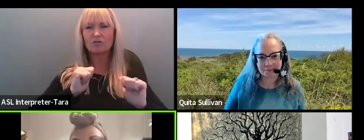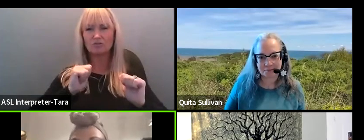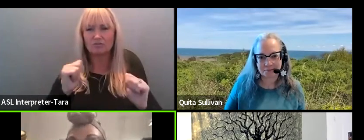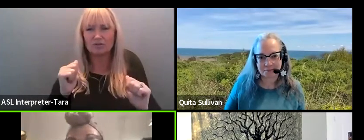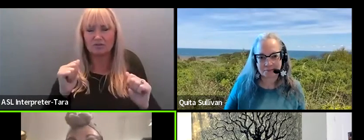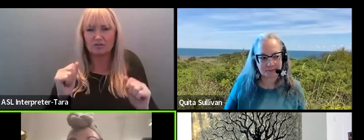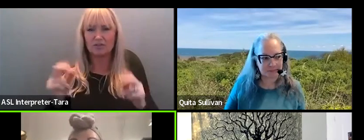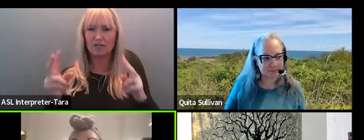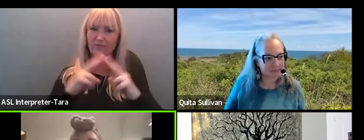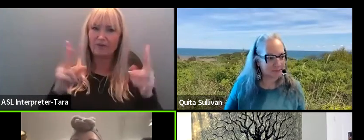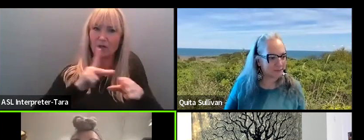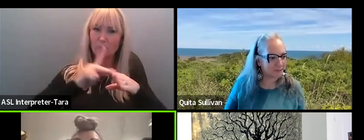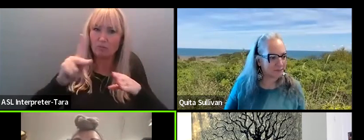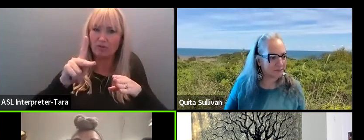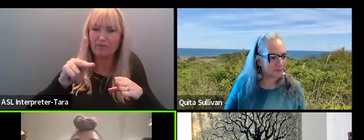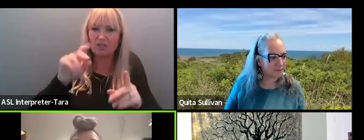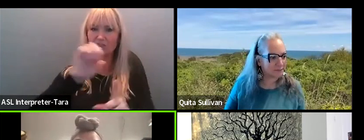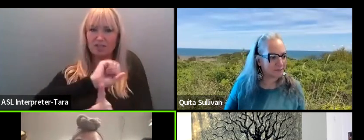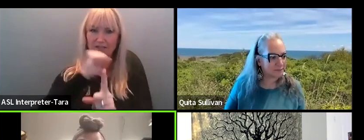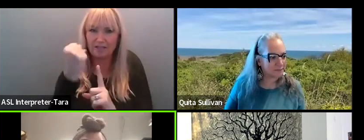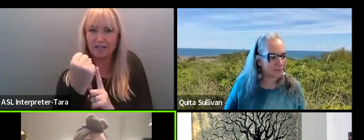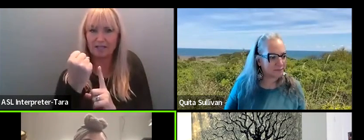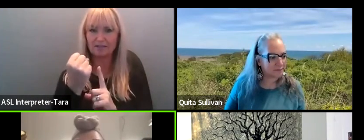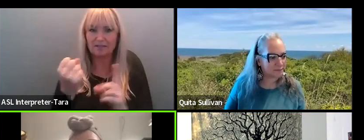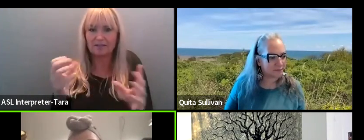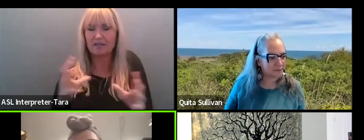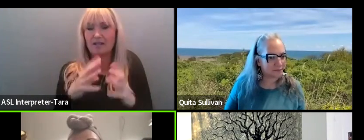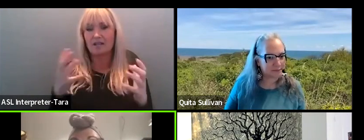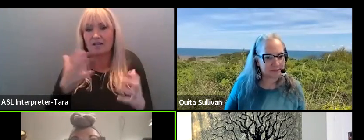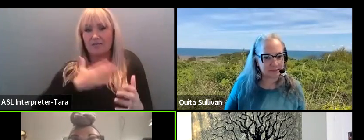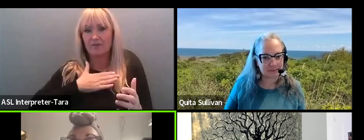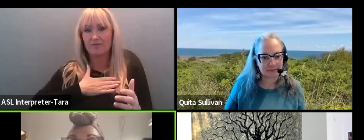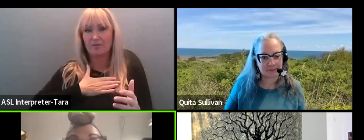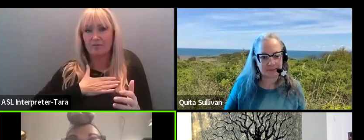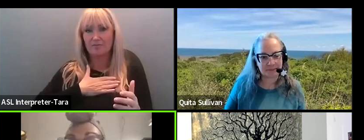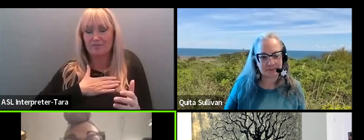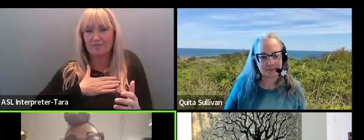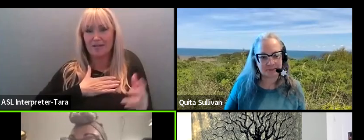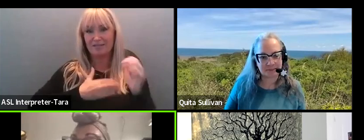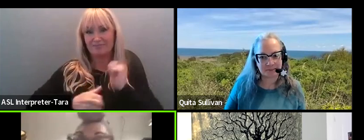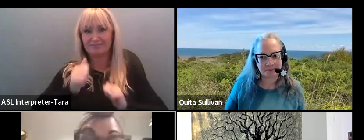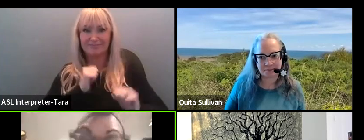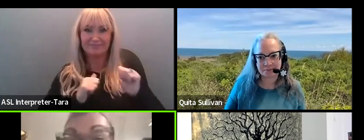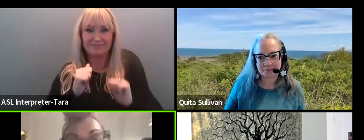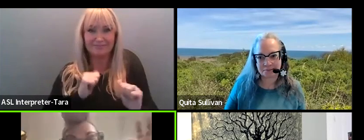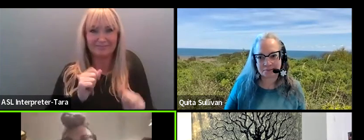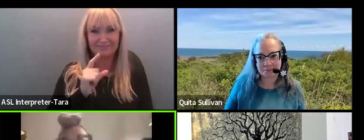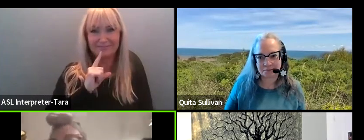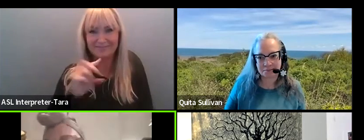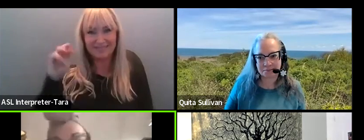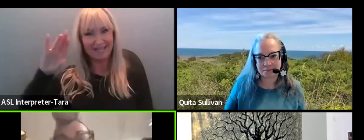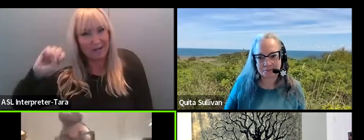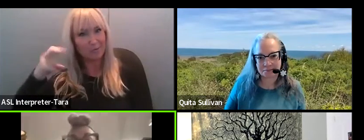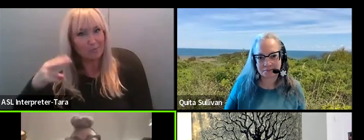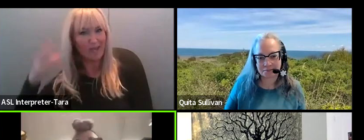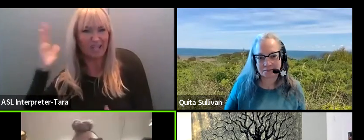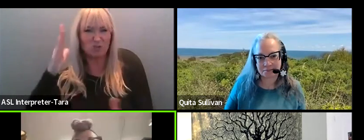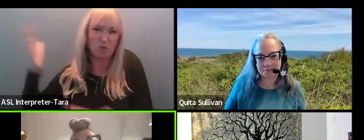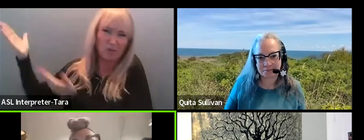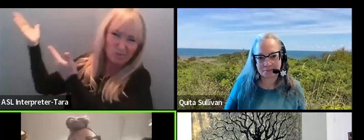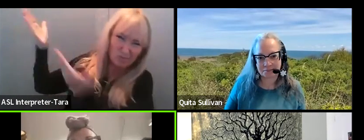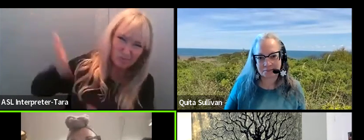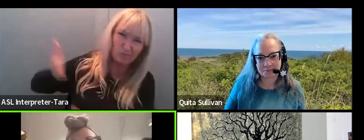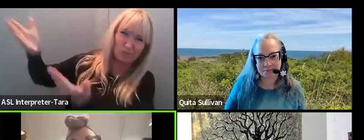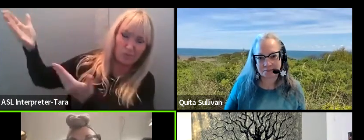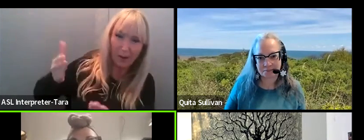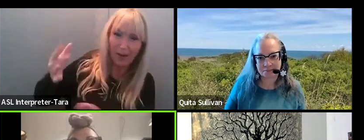of like professional settings of things. A lot of my productions have been like like MASH will bring in all the lights, bring in all the sound,